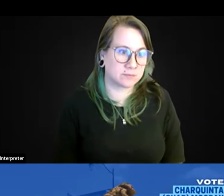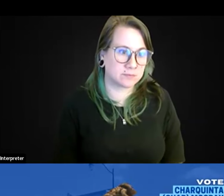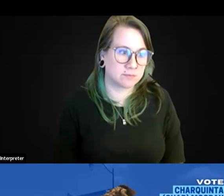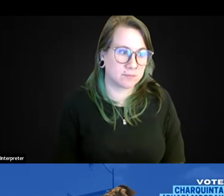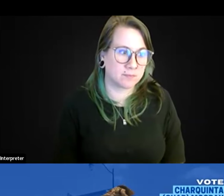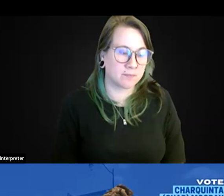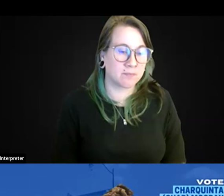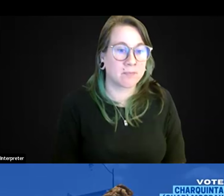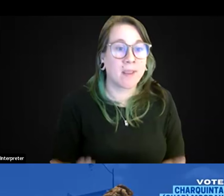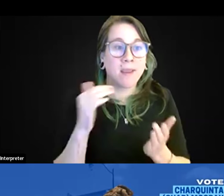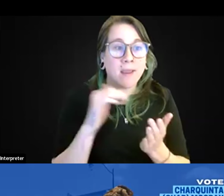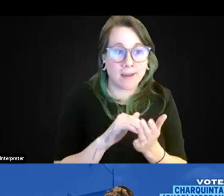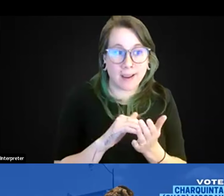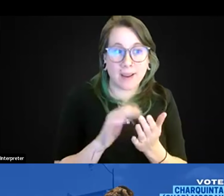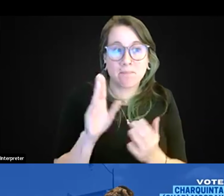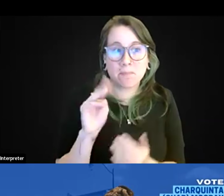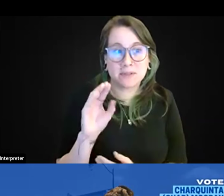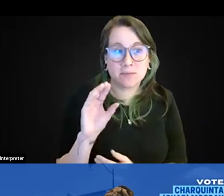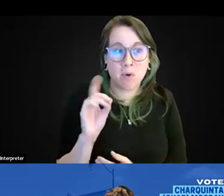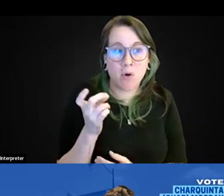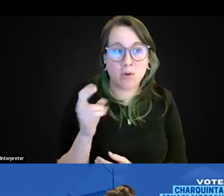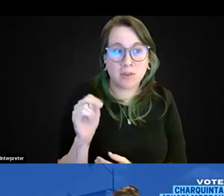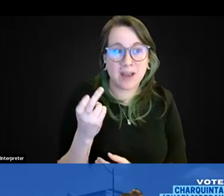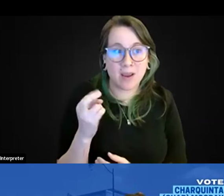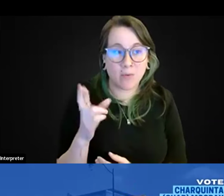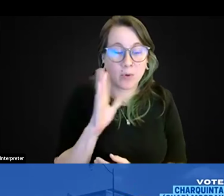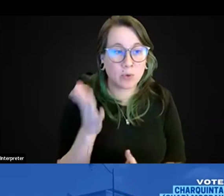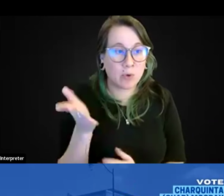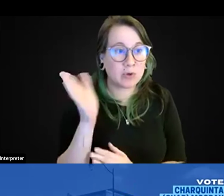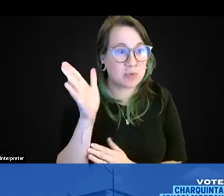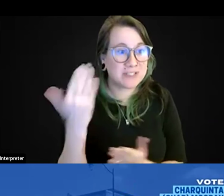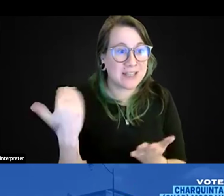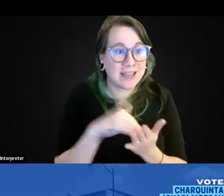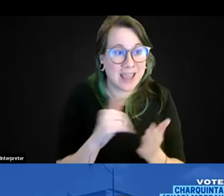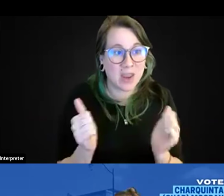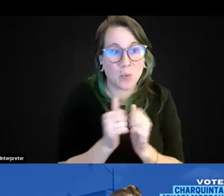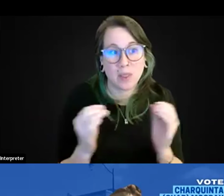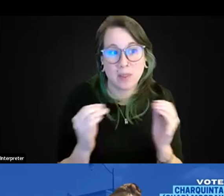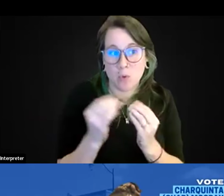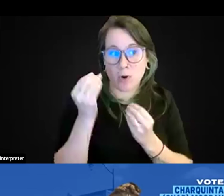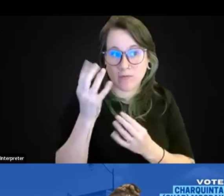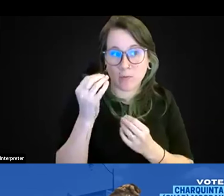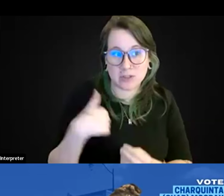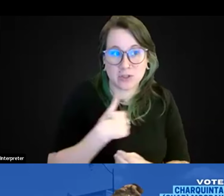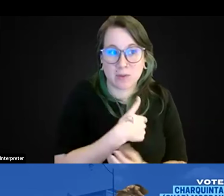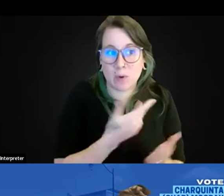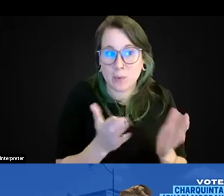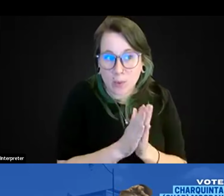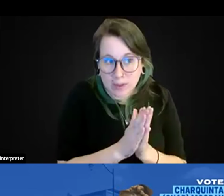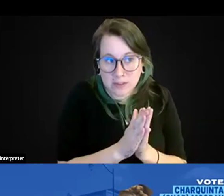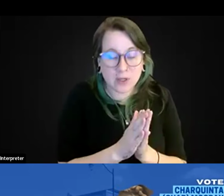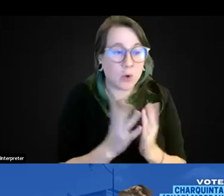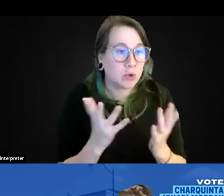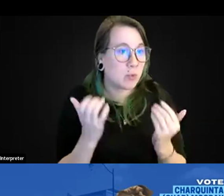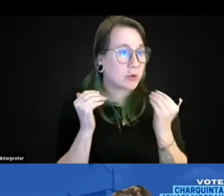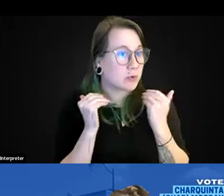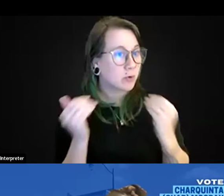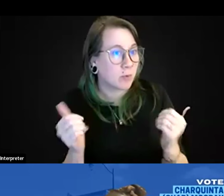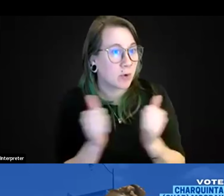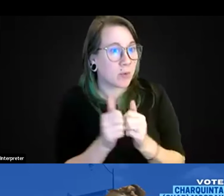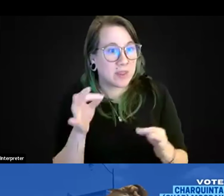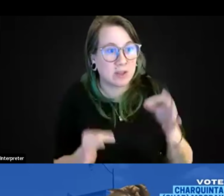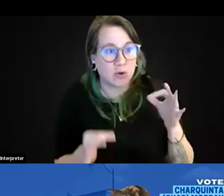Again, Ms. Moldenhauer, would you like to present again at a later date when you have more information that we're requesting? Or would you like to move forward with the hearing